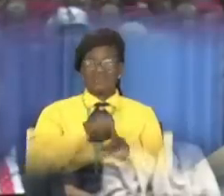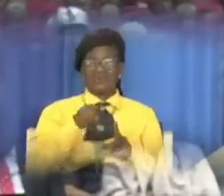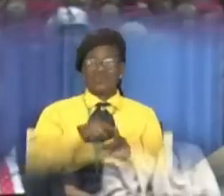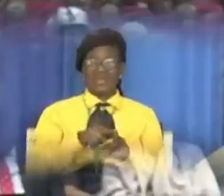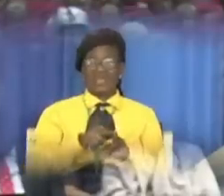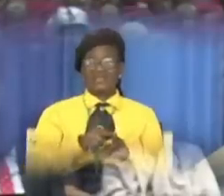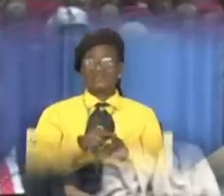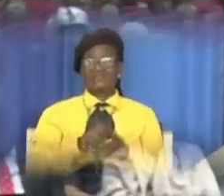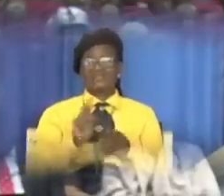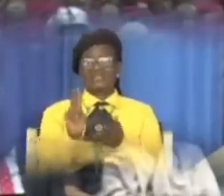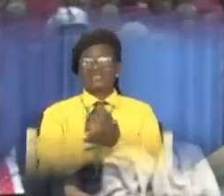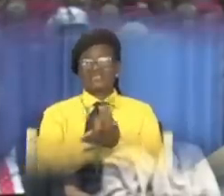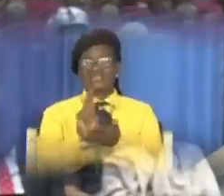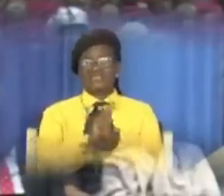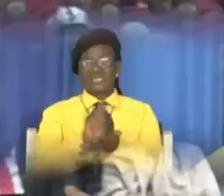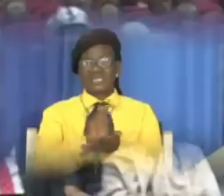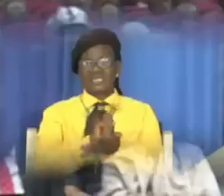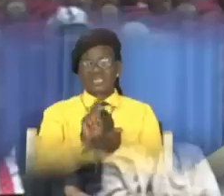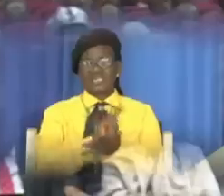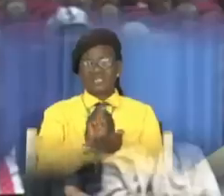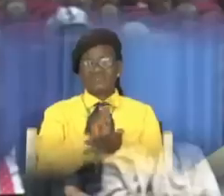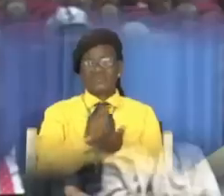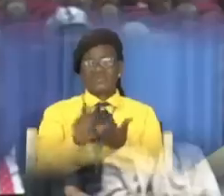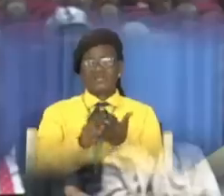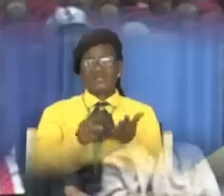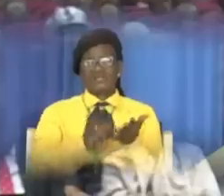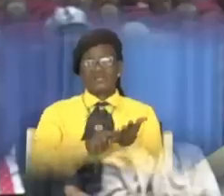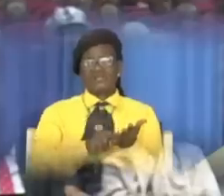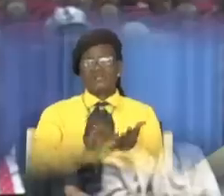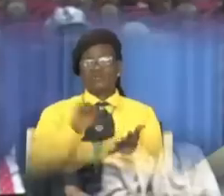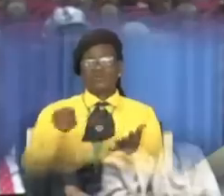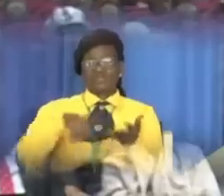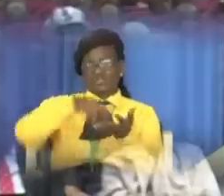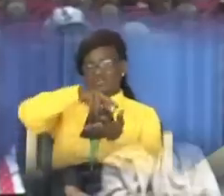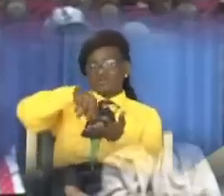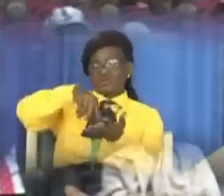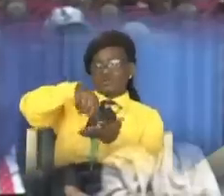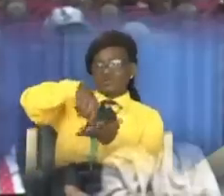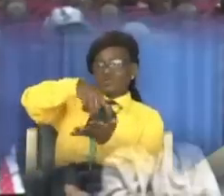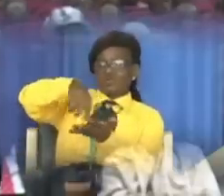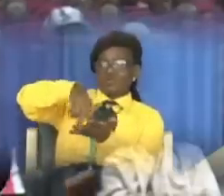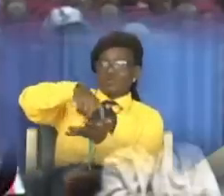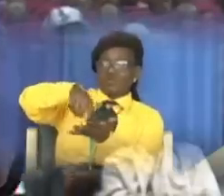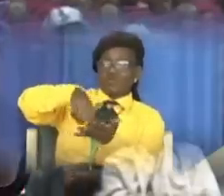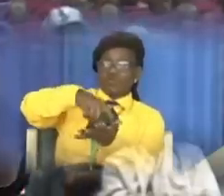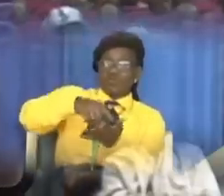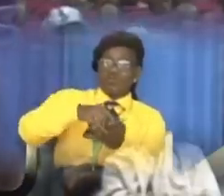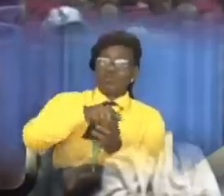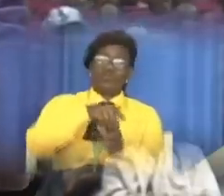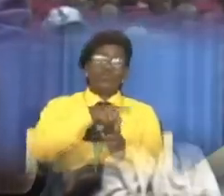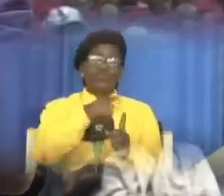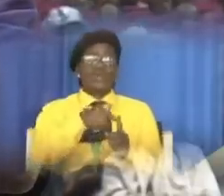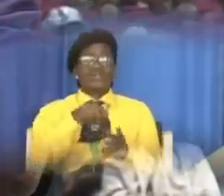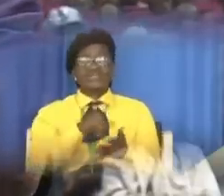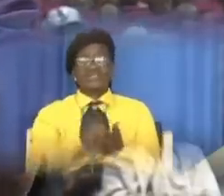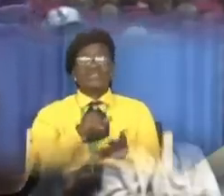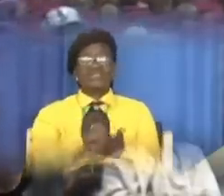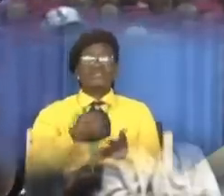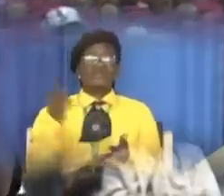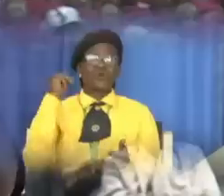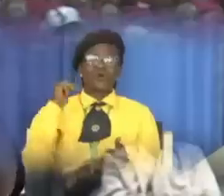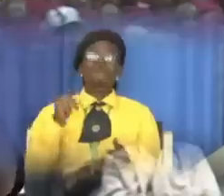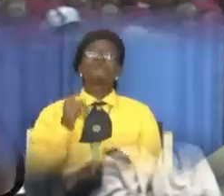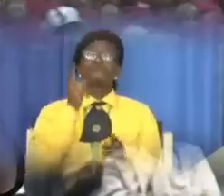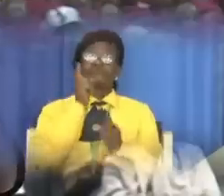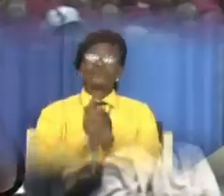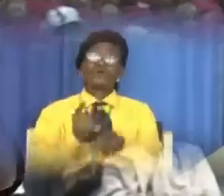tape recorder with cassette, when it was just coming out, was very popular